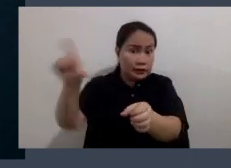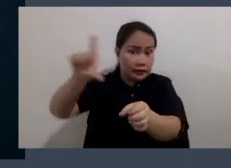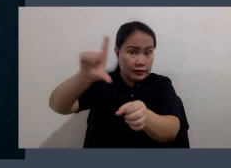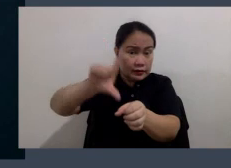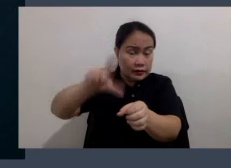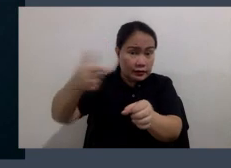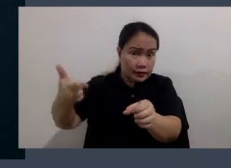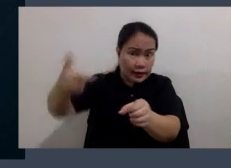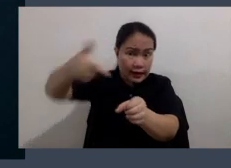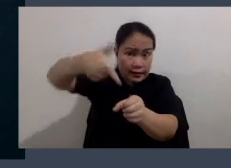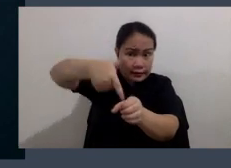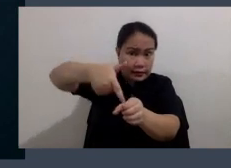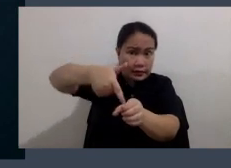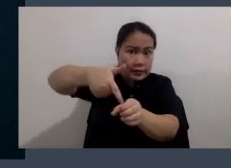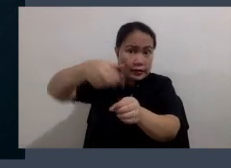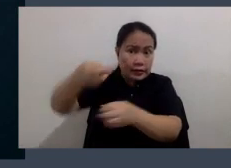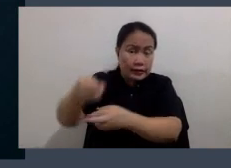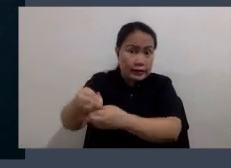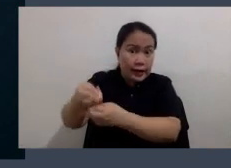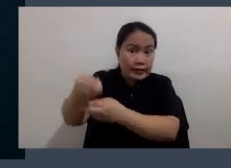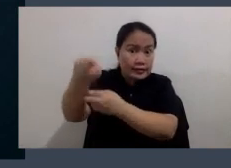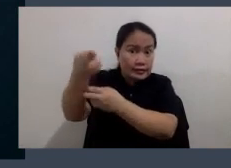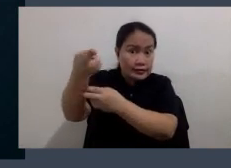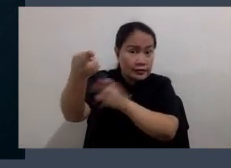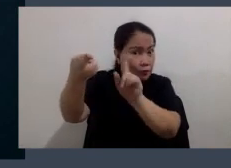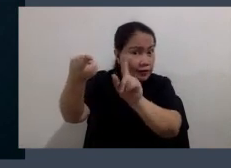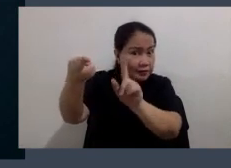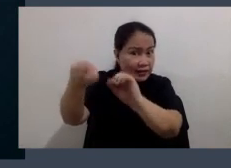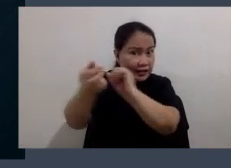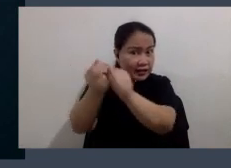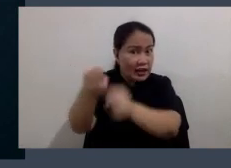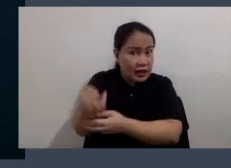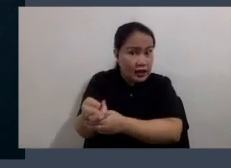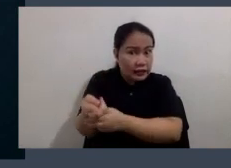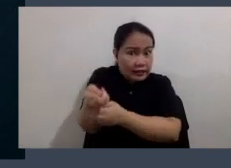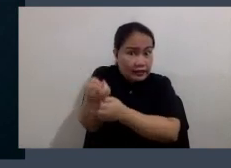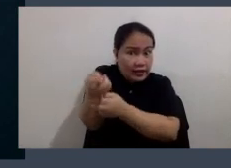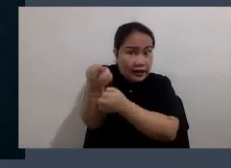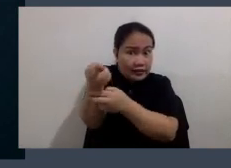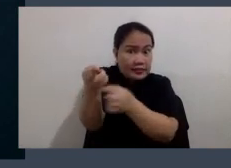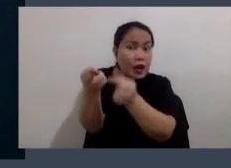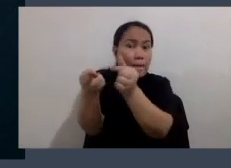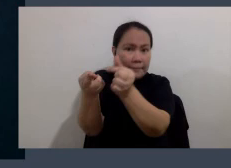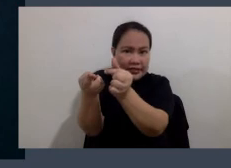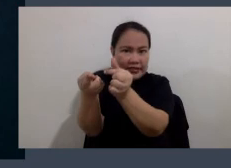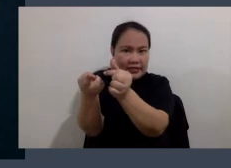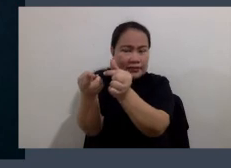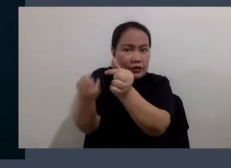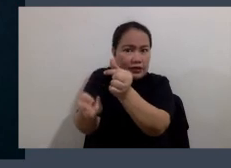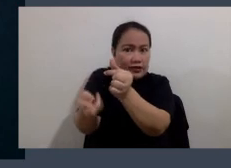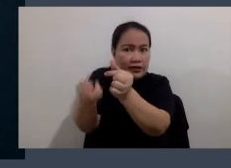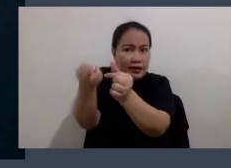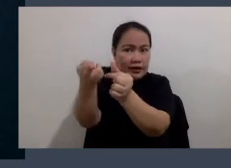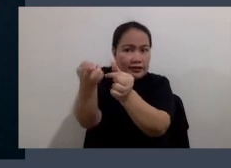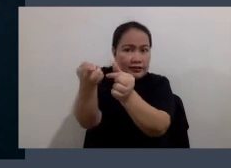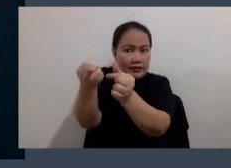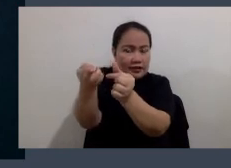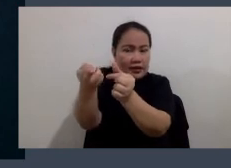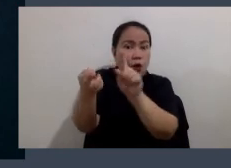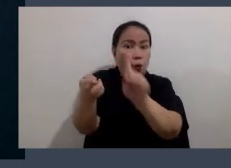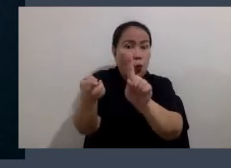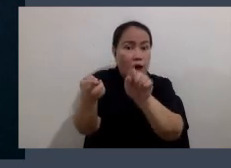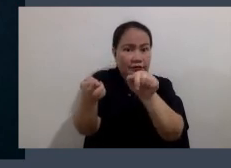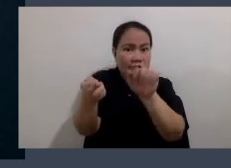150 pesos. So, how will you represent this? The word here is rises. So, ibig sabihin, this is positive. So, we will have